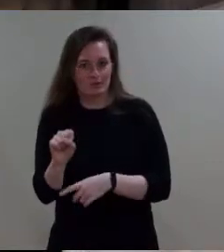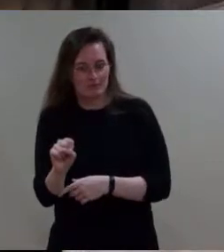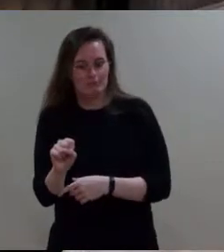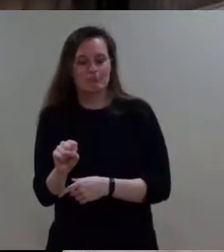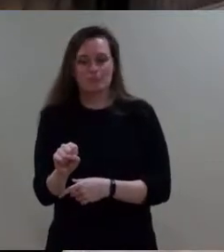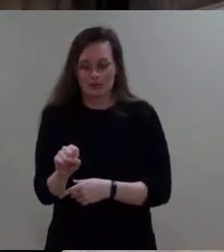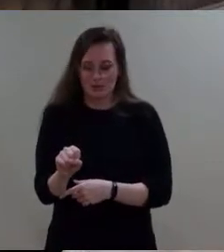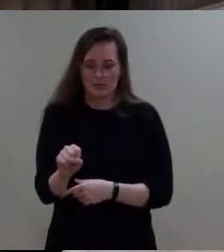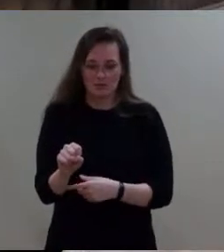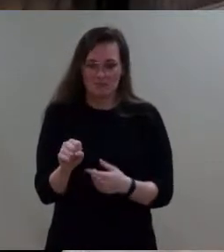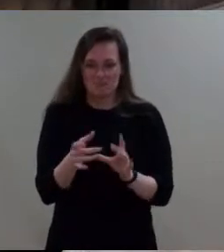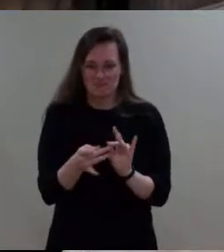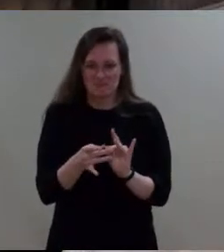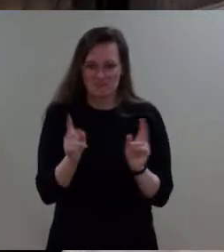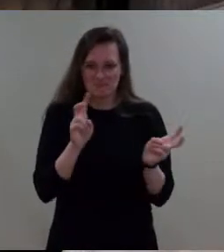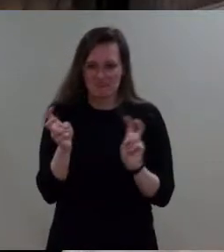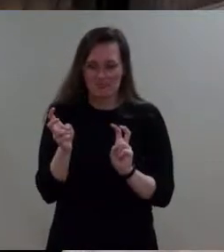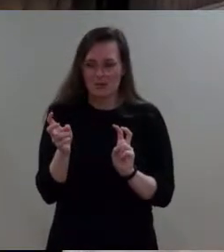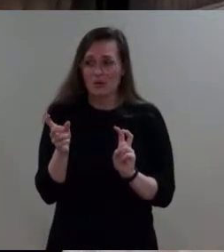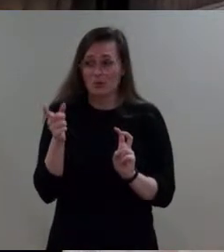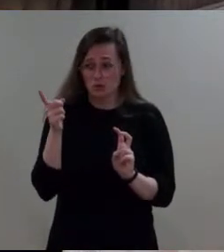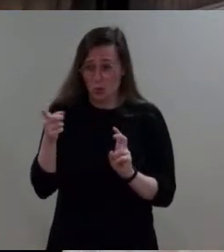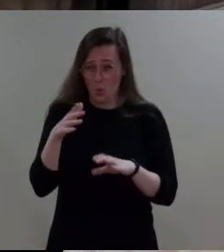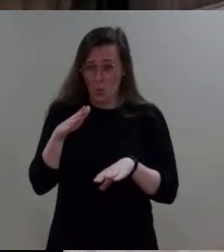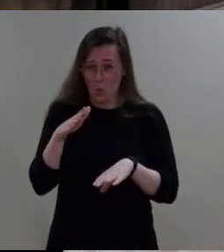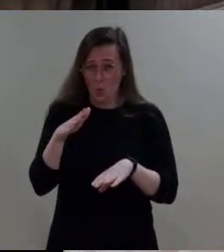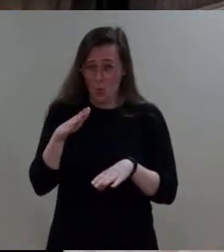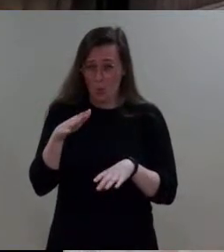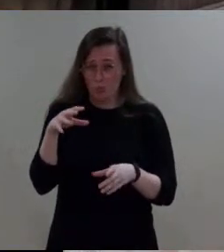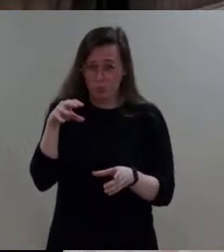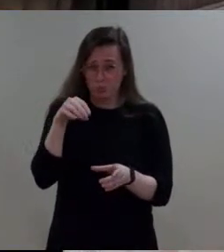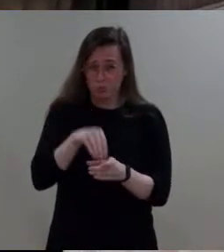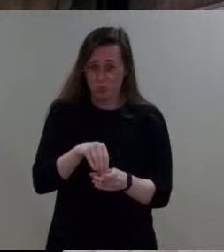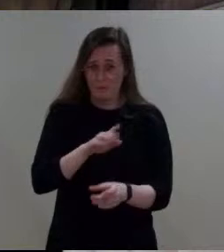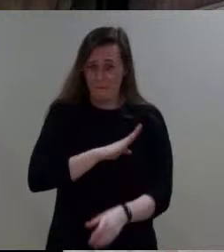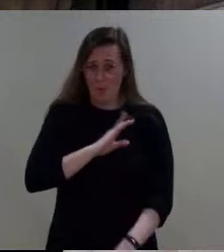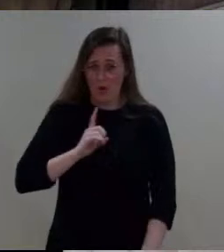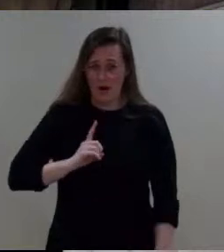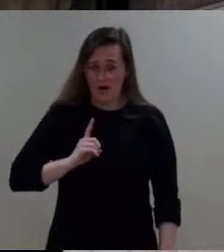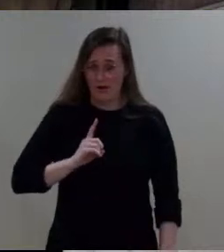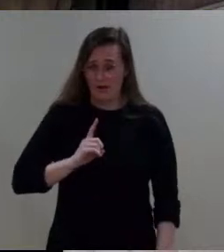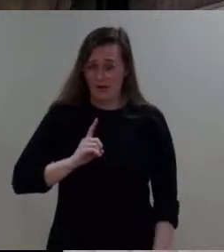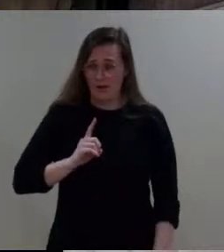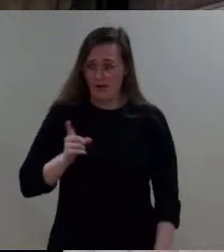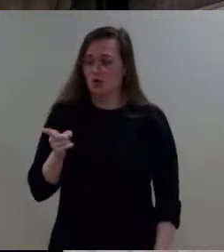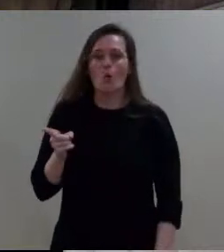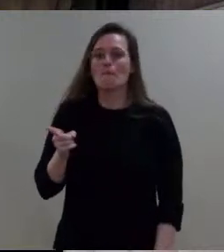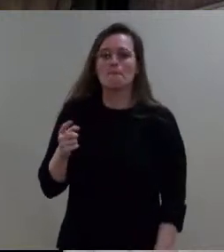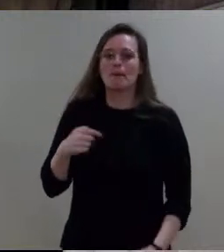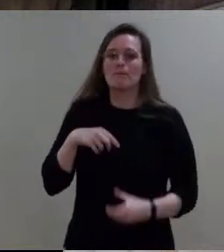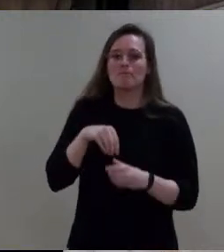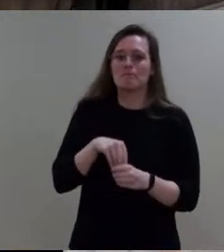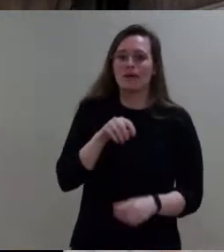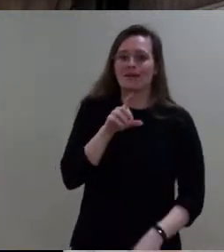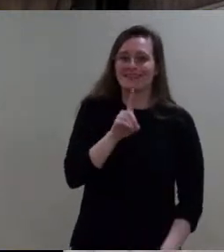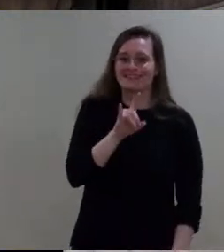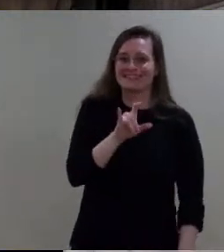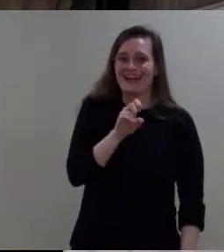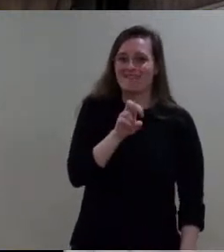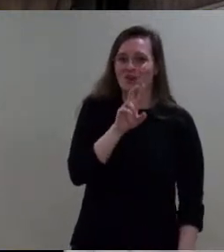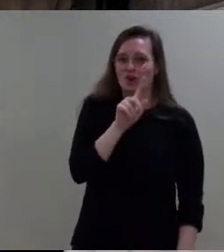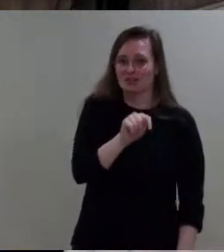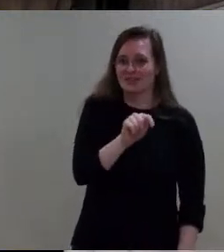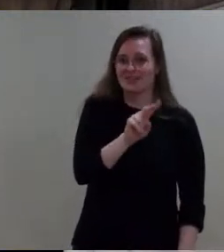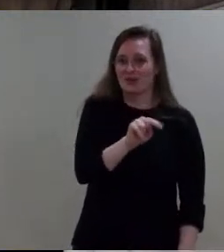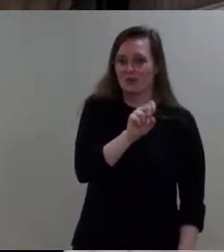Is that a board that you're on through? I'm on the Divert Nova Scotia board through NSFM.